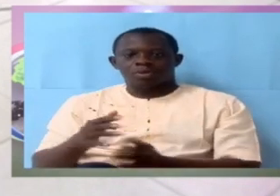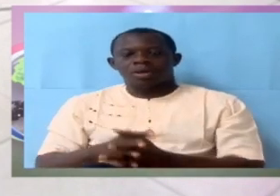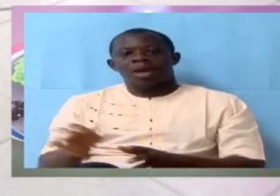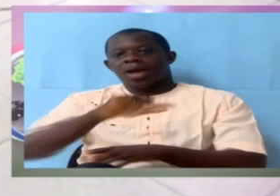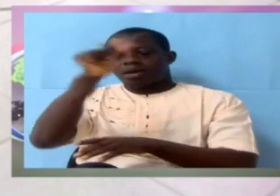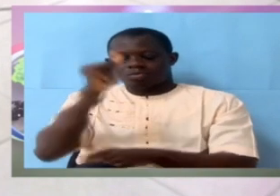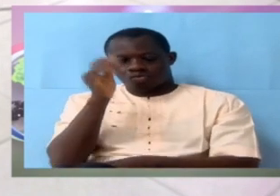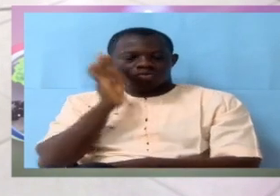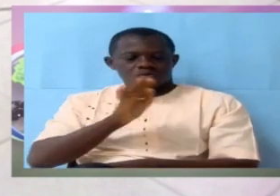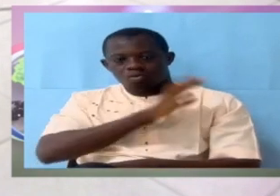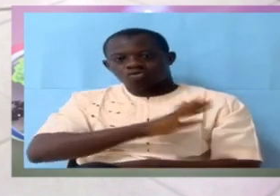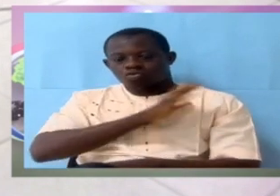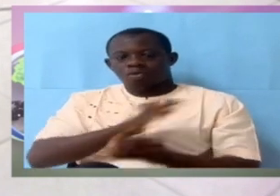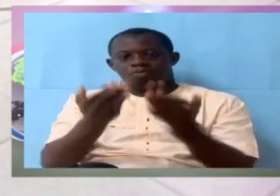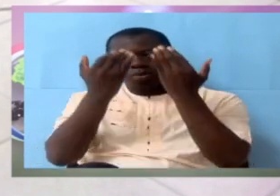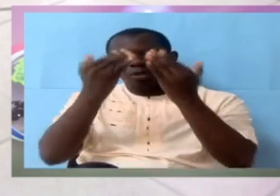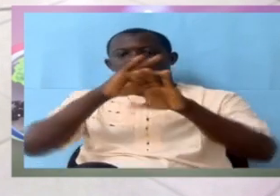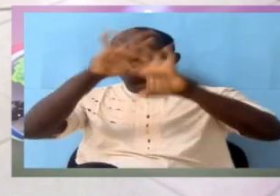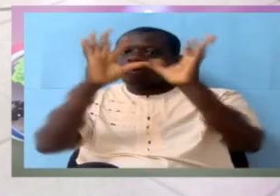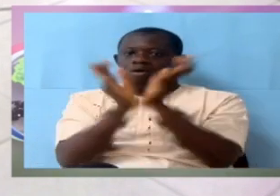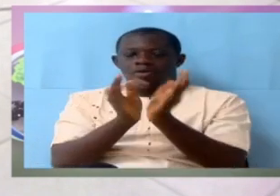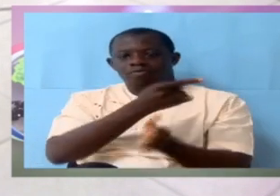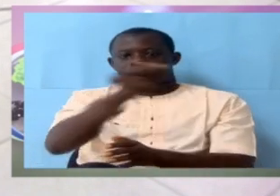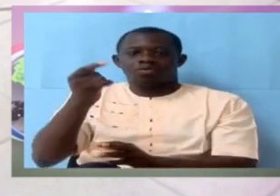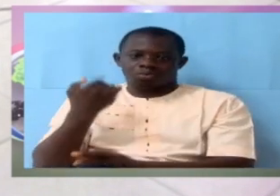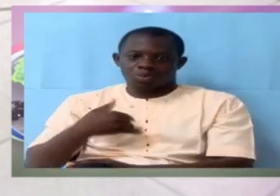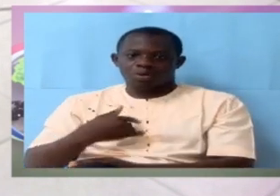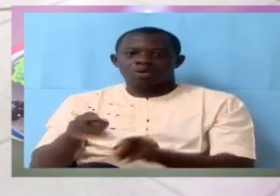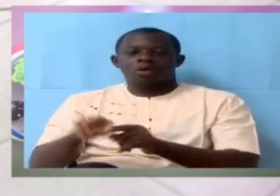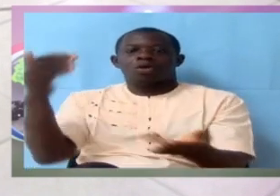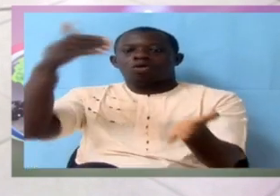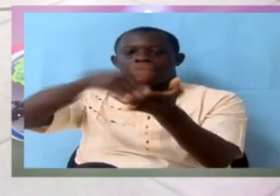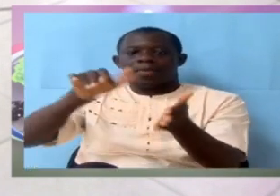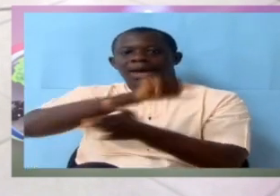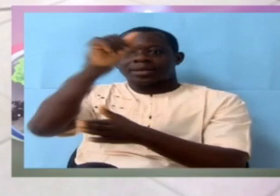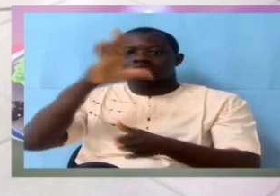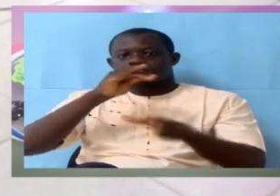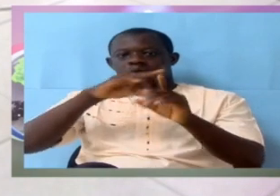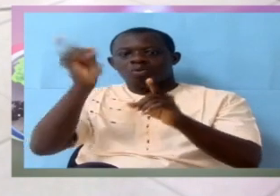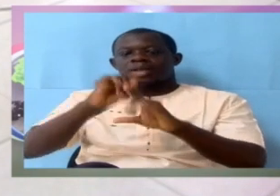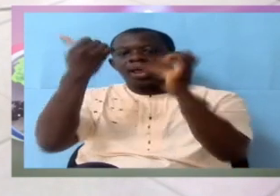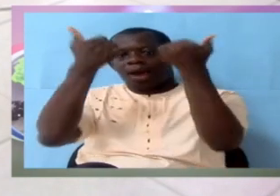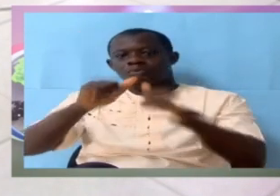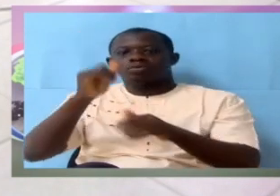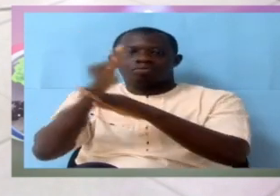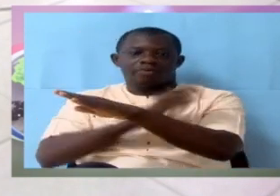And I'm also praying for all of you to come here and testify here.